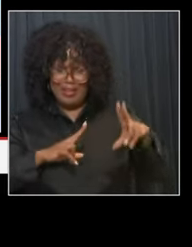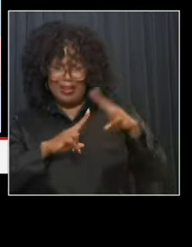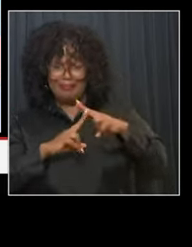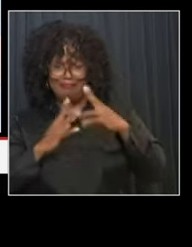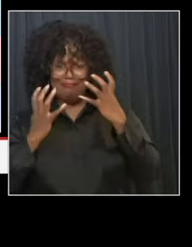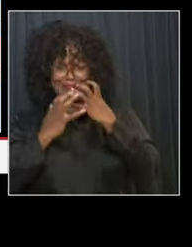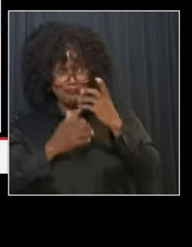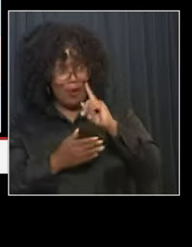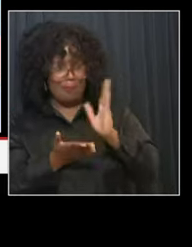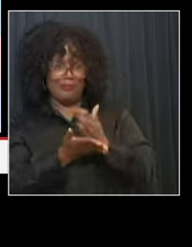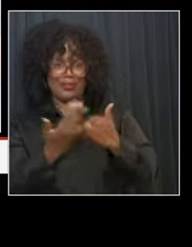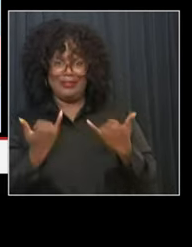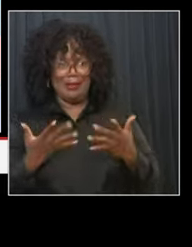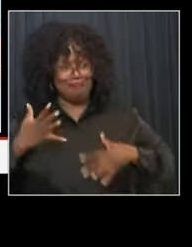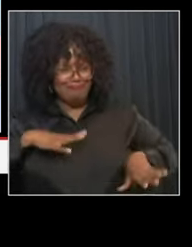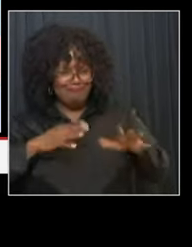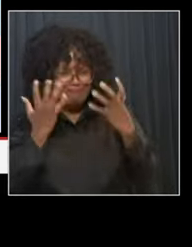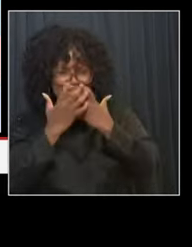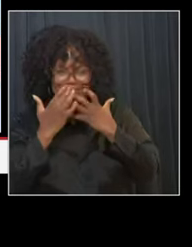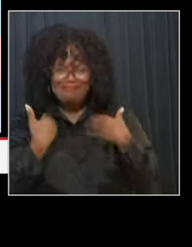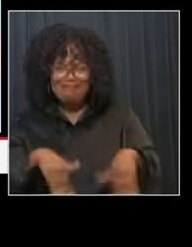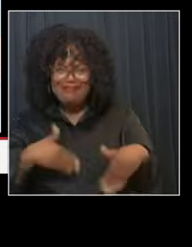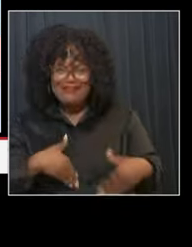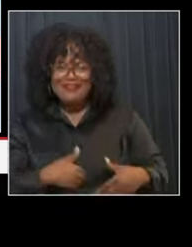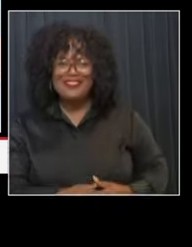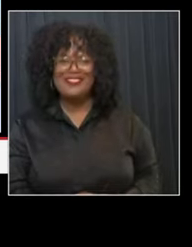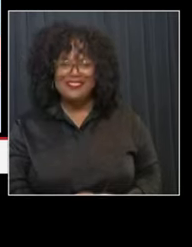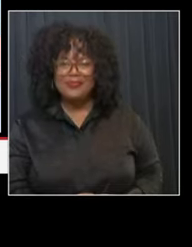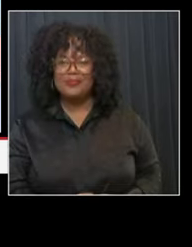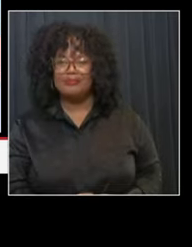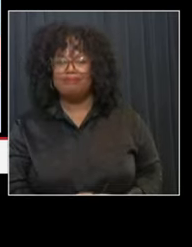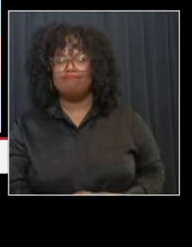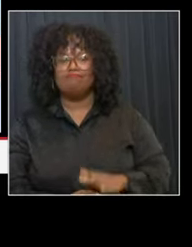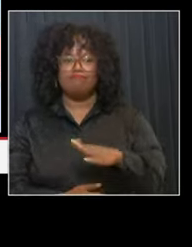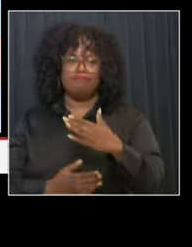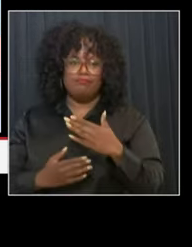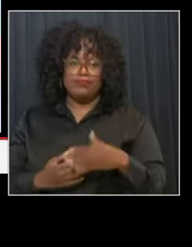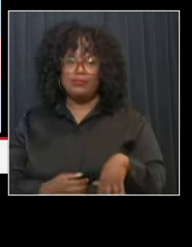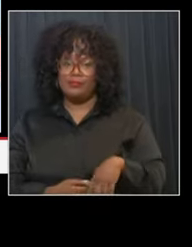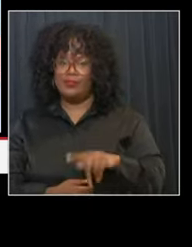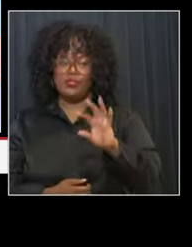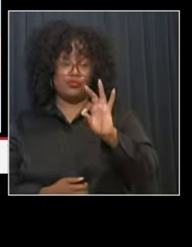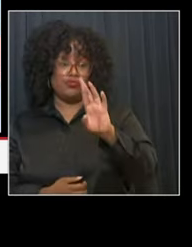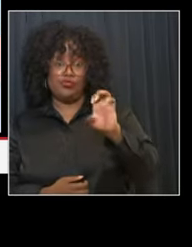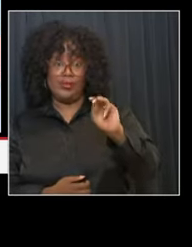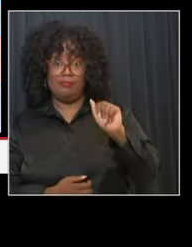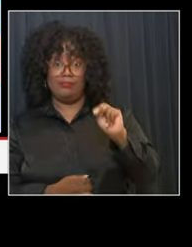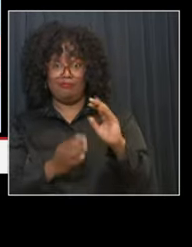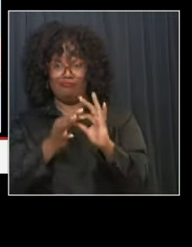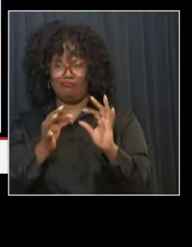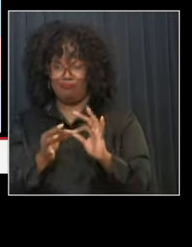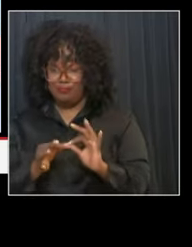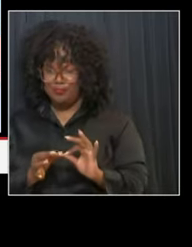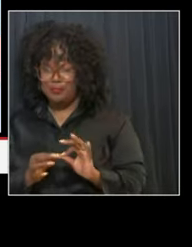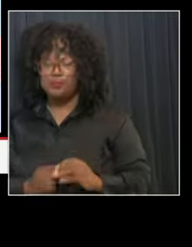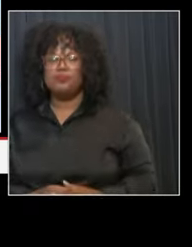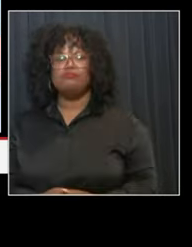Absolutely. Good afternoon. Thank you, Mayor Bowser, for your continued investment. So we